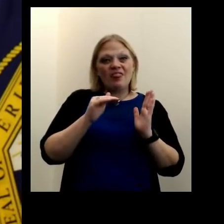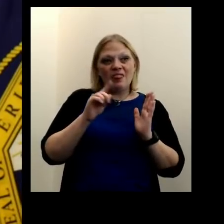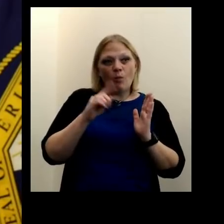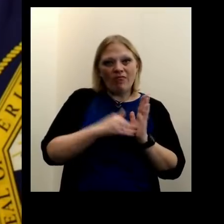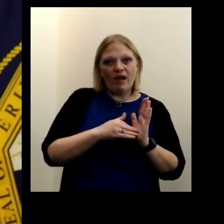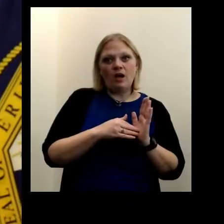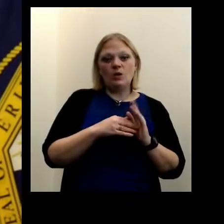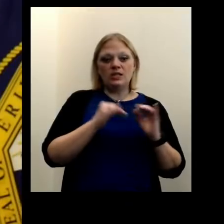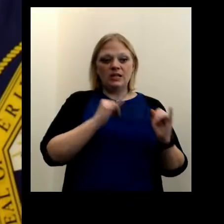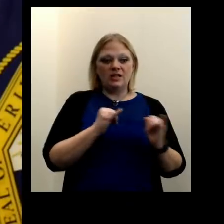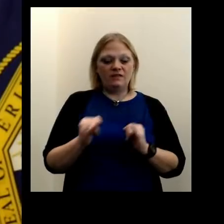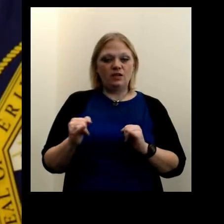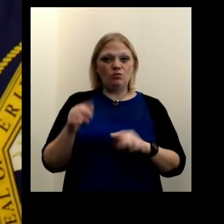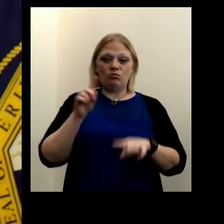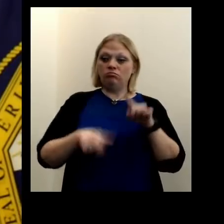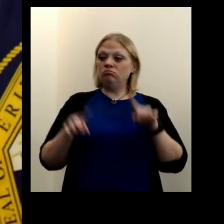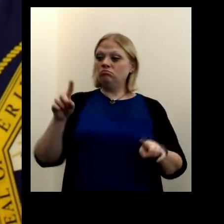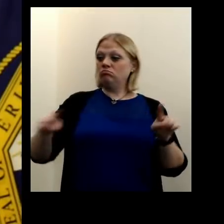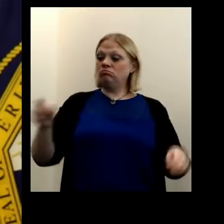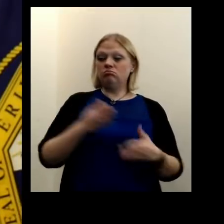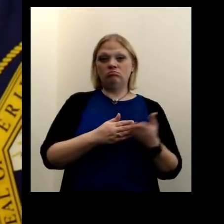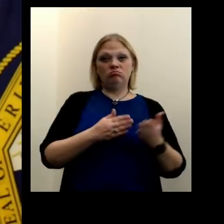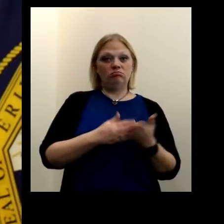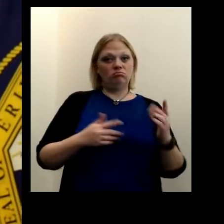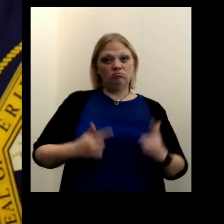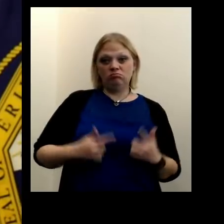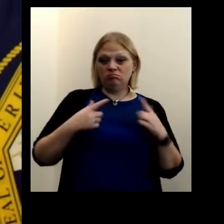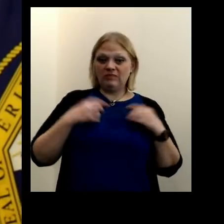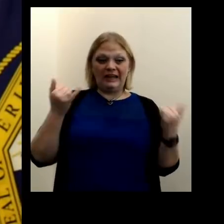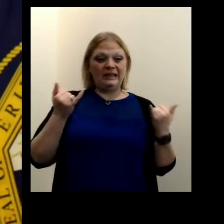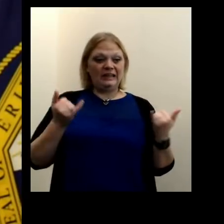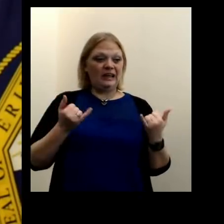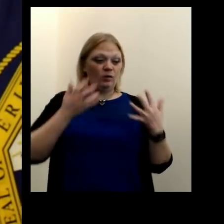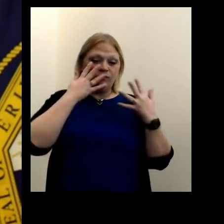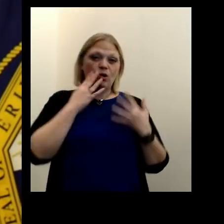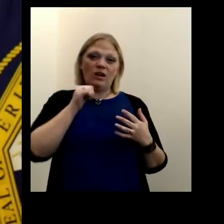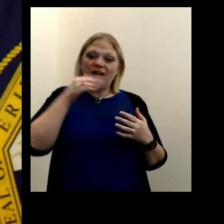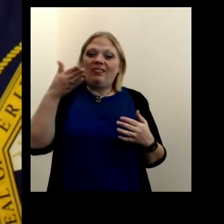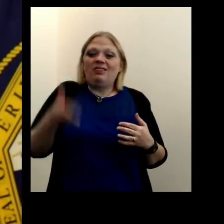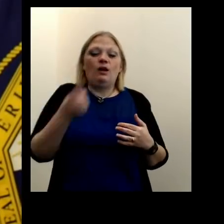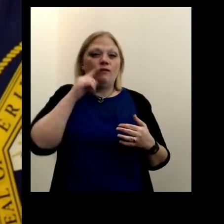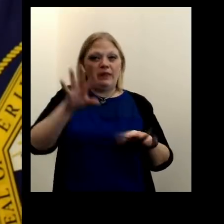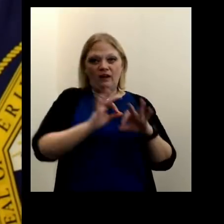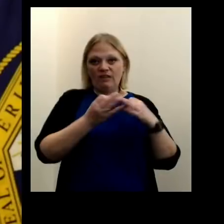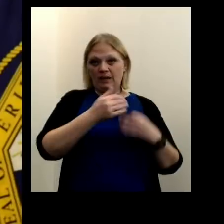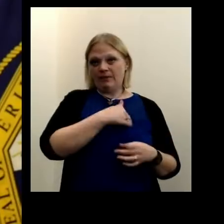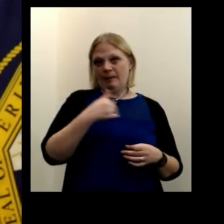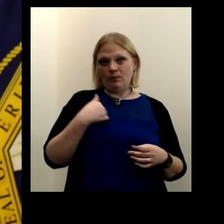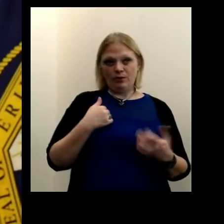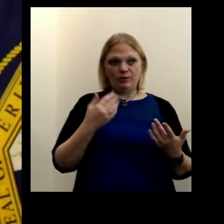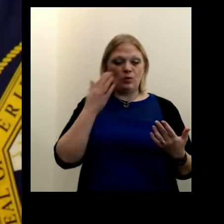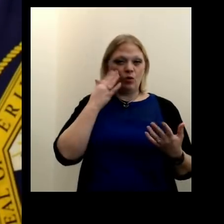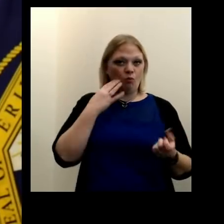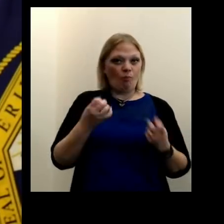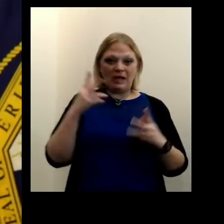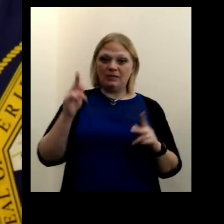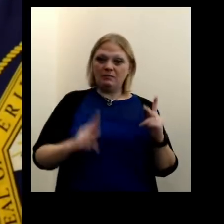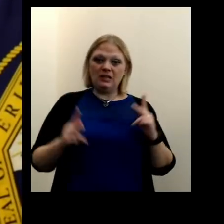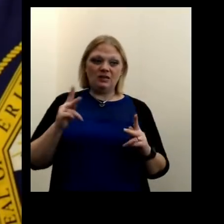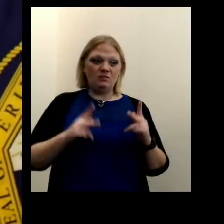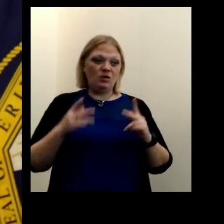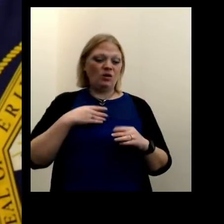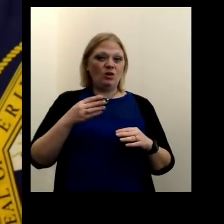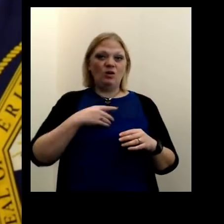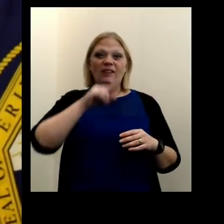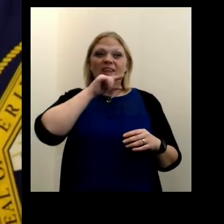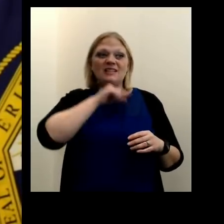individuals who various walks of life who now unfortunately are not there for their family members. We know there's a lot of folks who went through